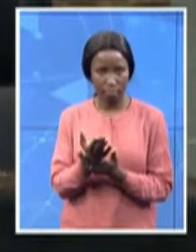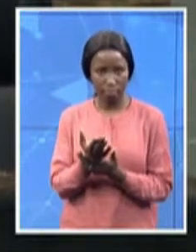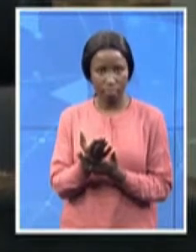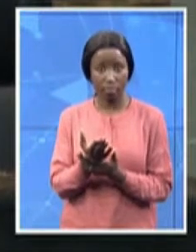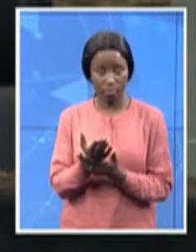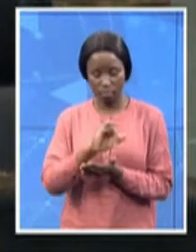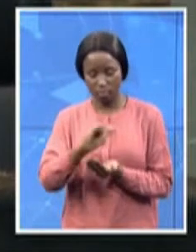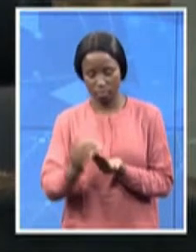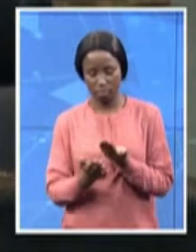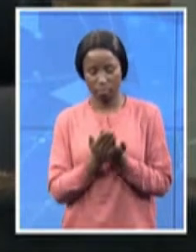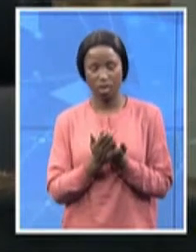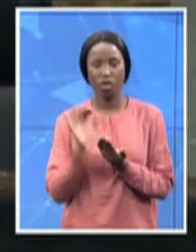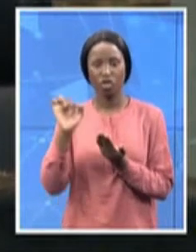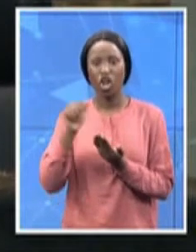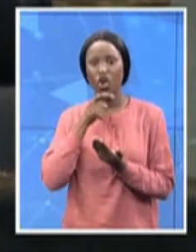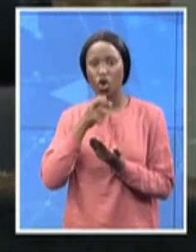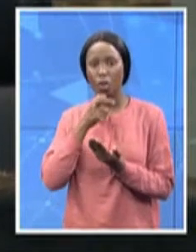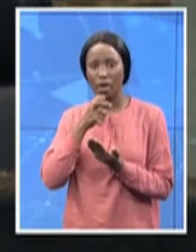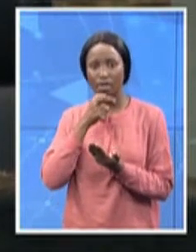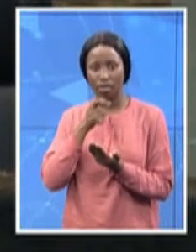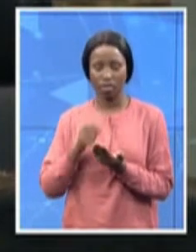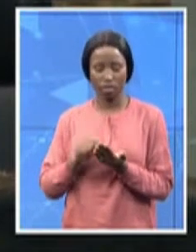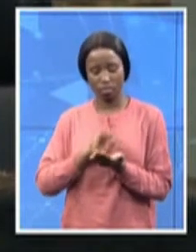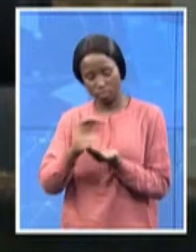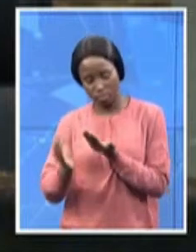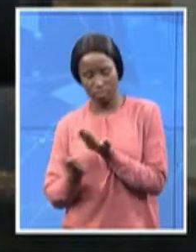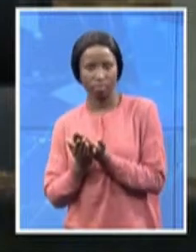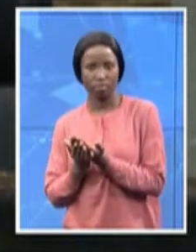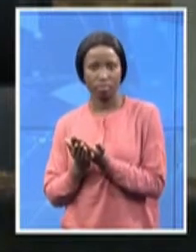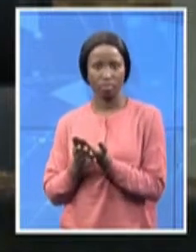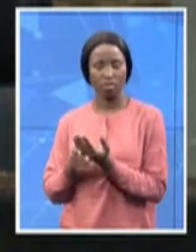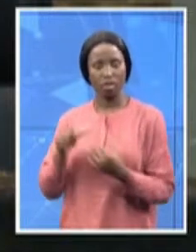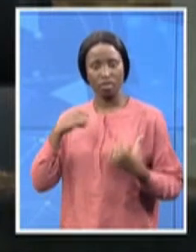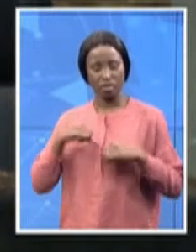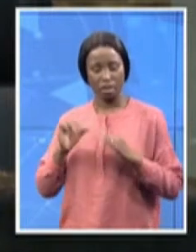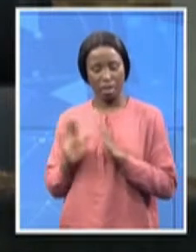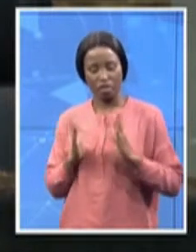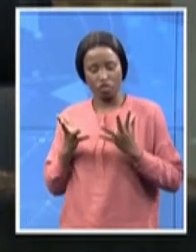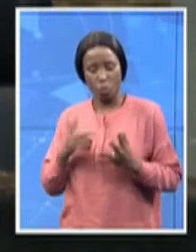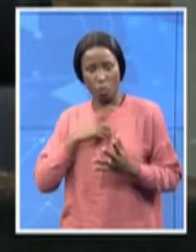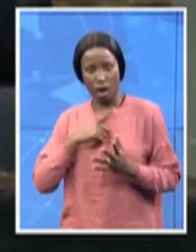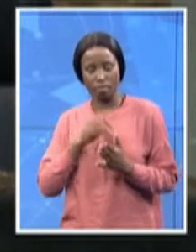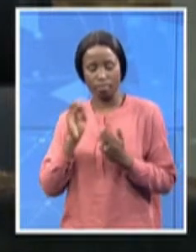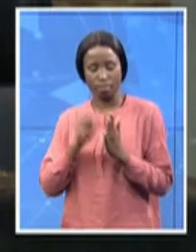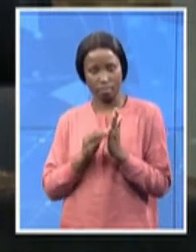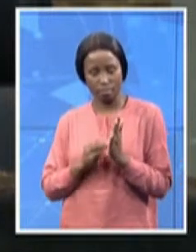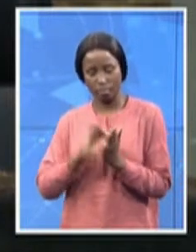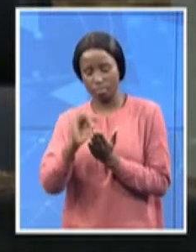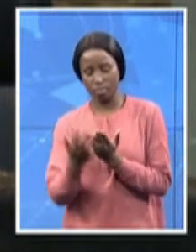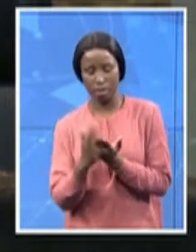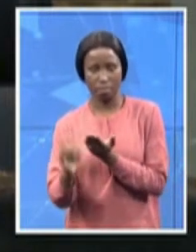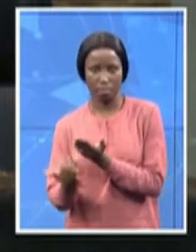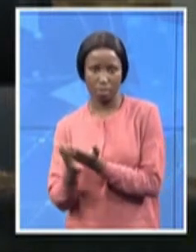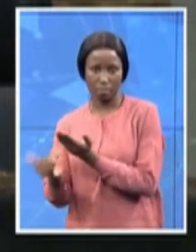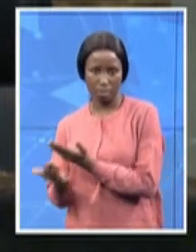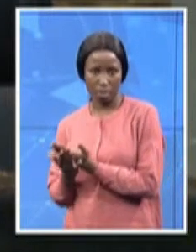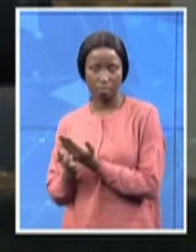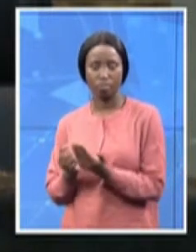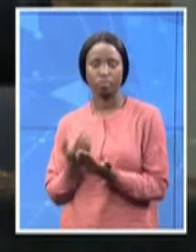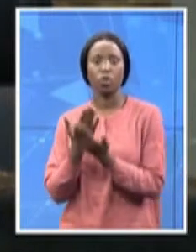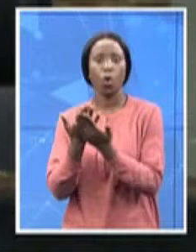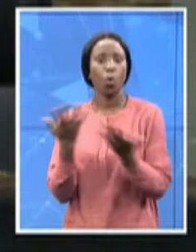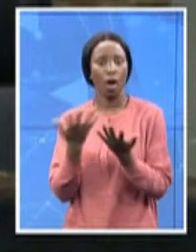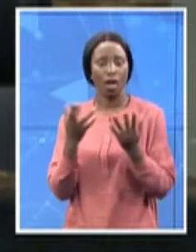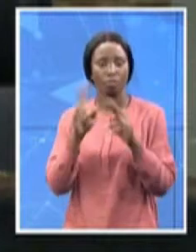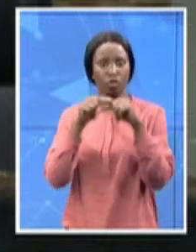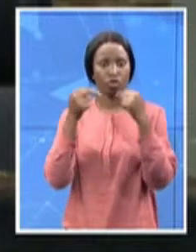the action taken against the culprit to the National Assembly. This must happen within 40 days